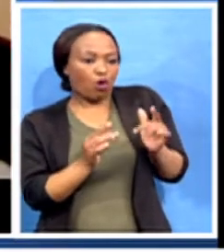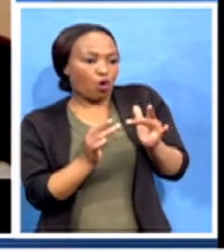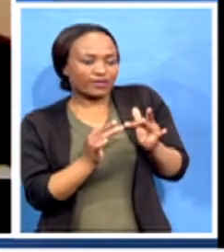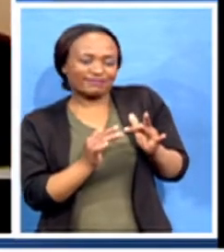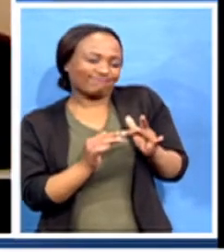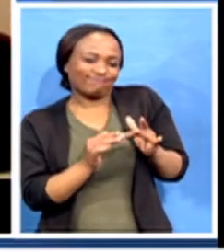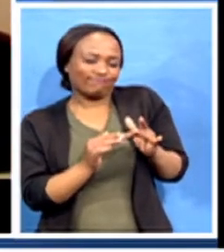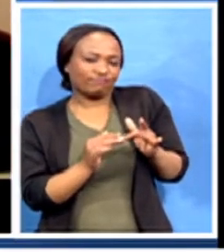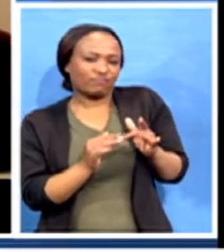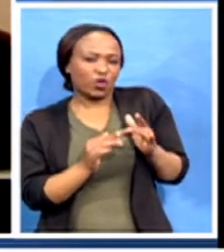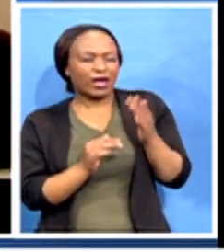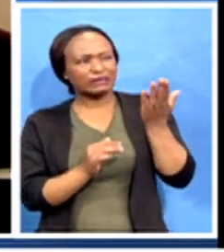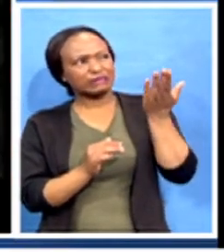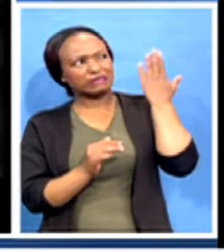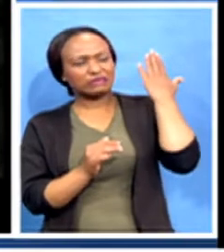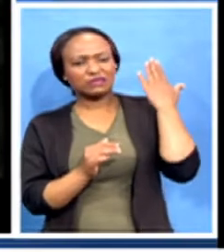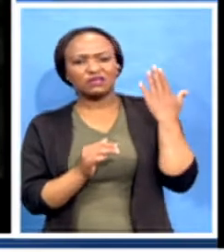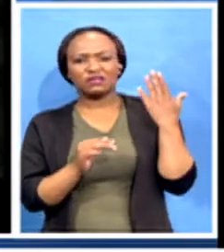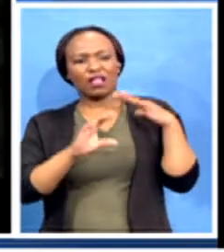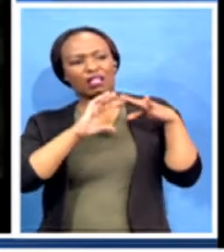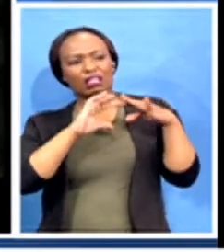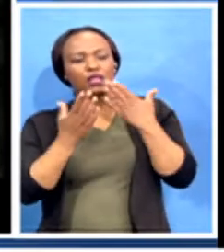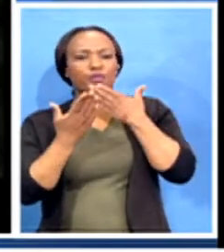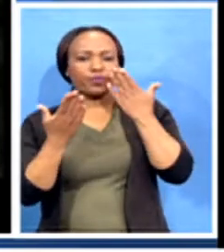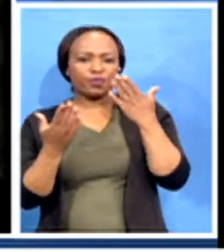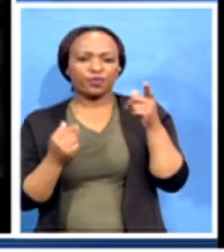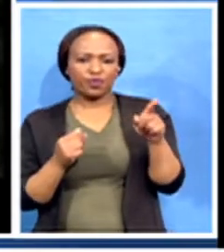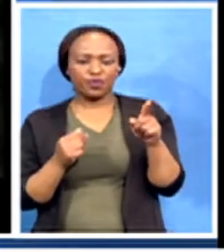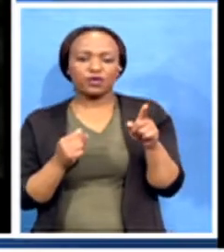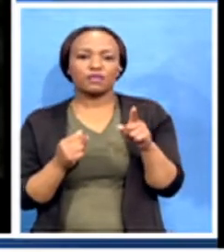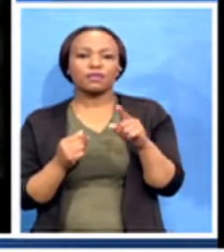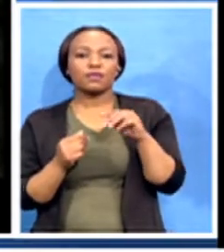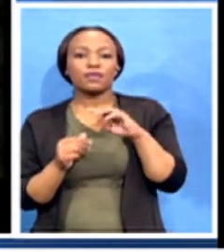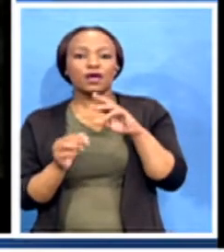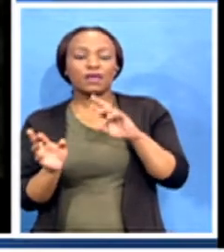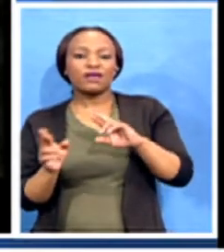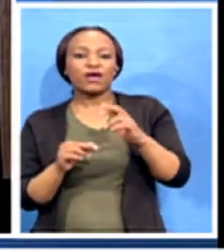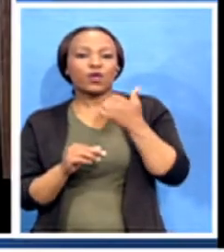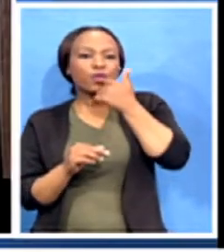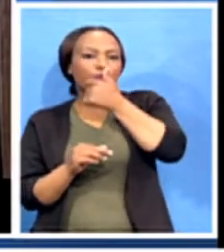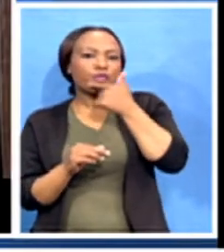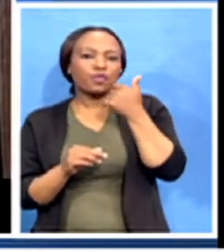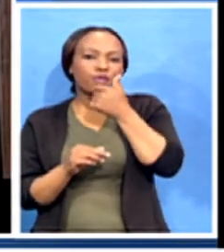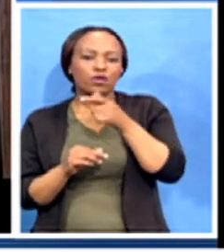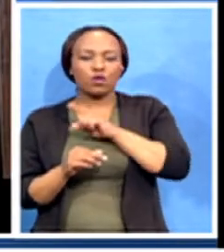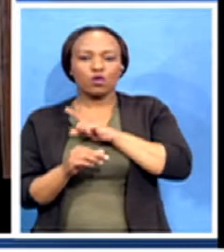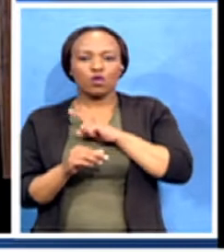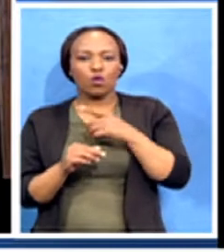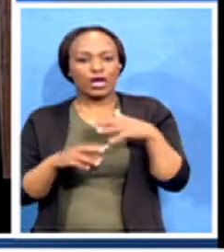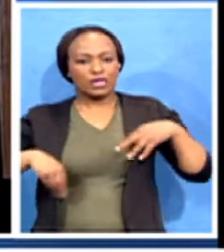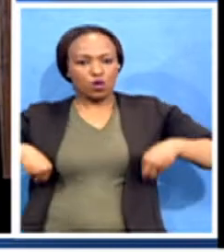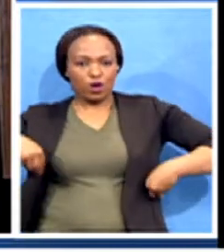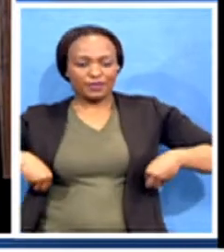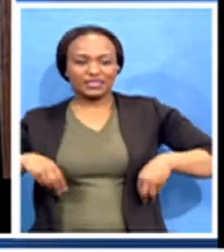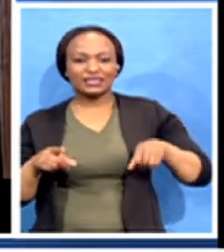committee had met for some time. We were not so well, I refer to them as current, but the